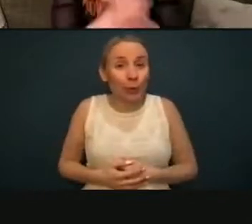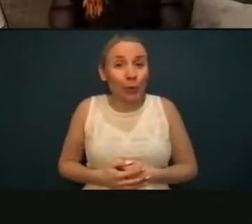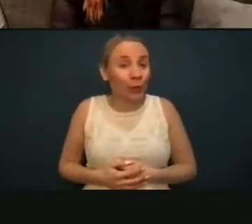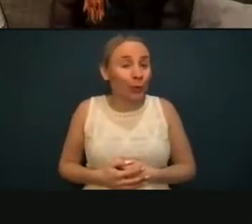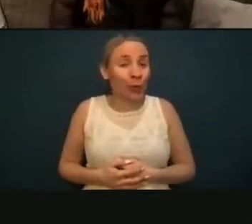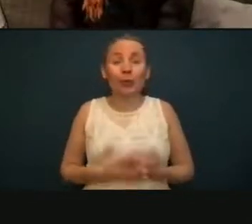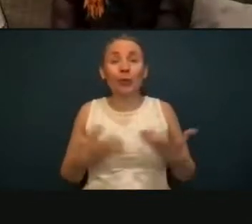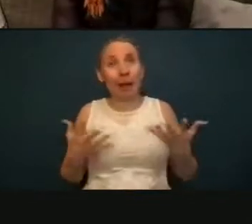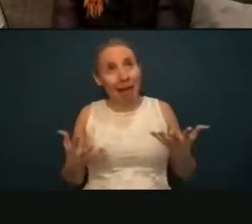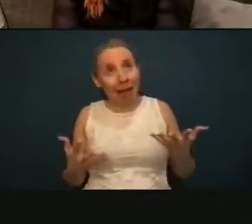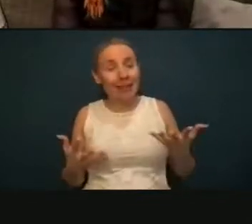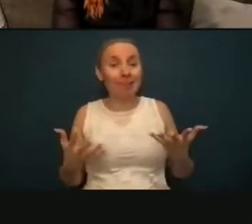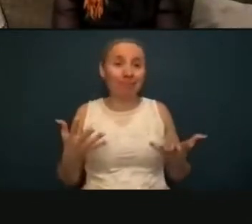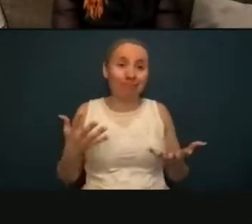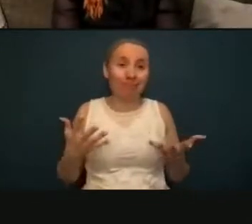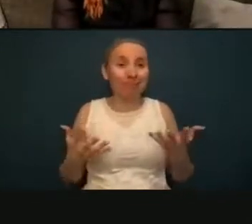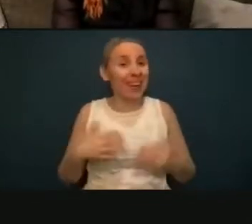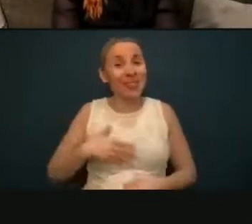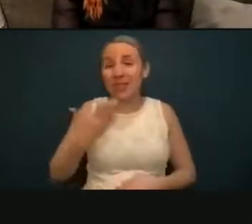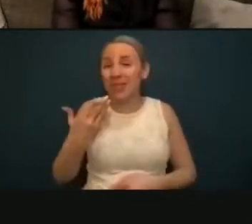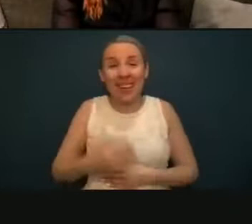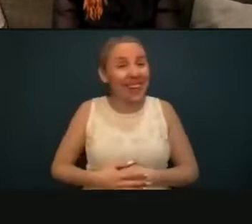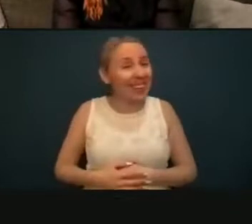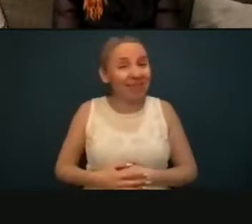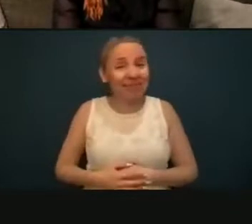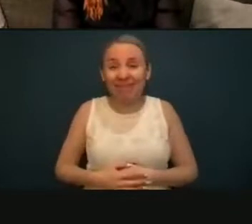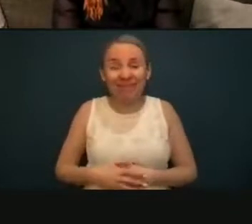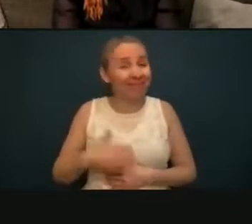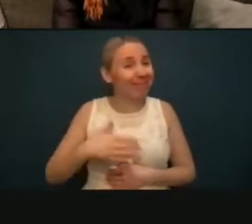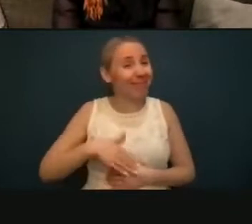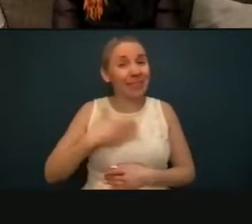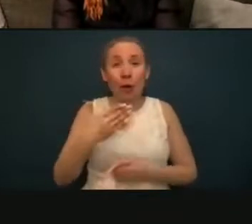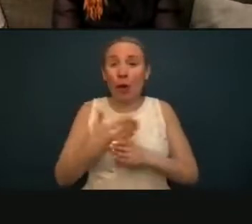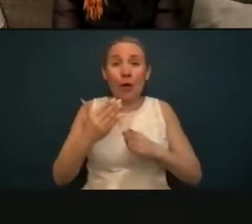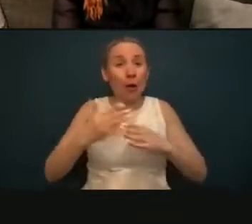first of all, I don't really like it. And